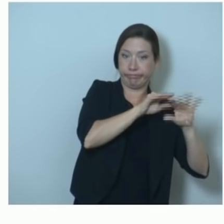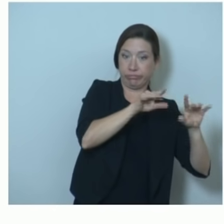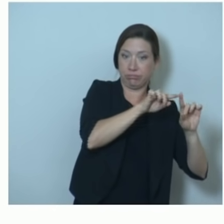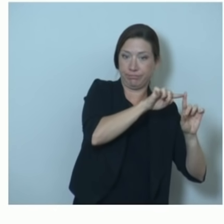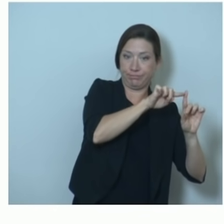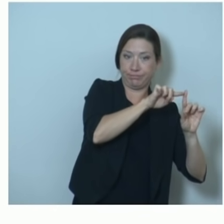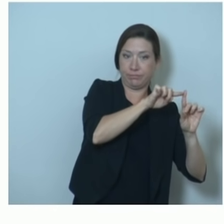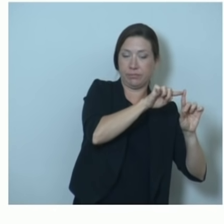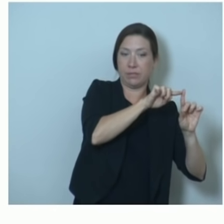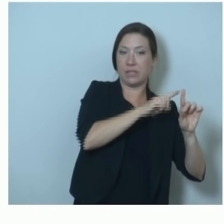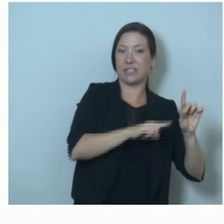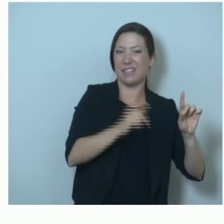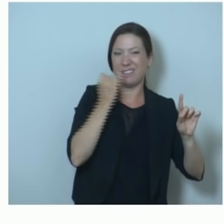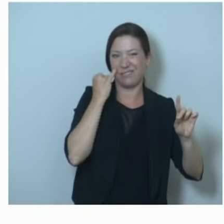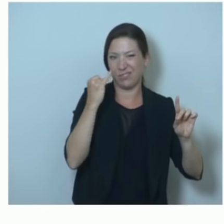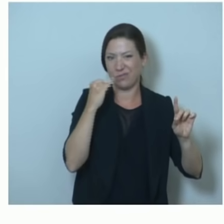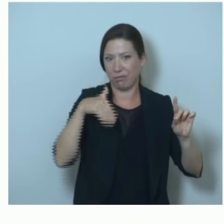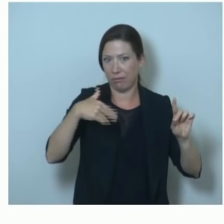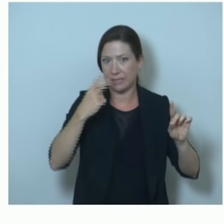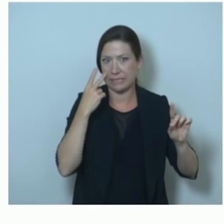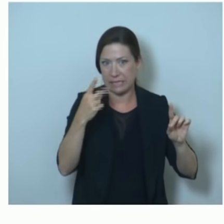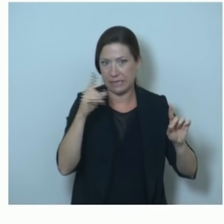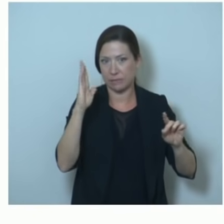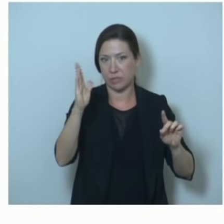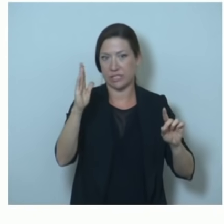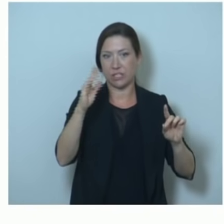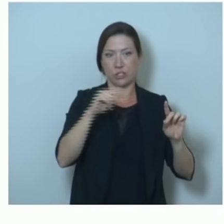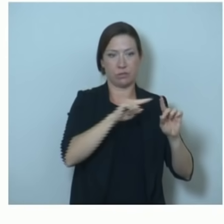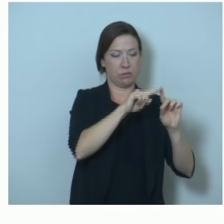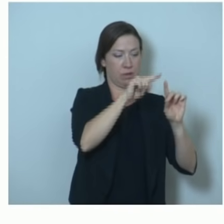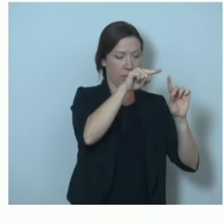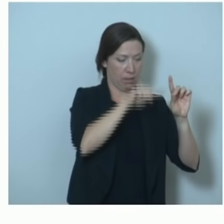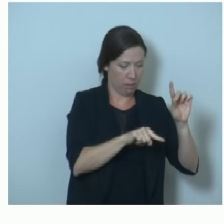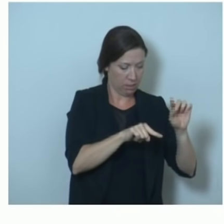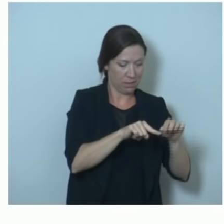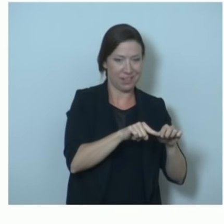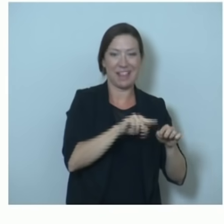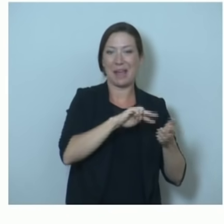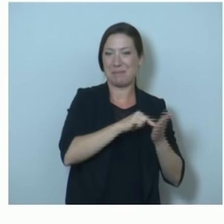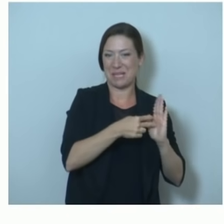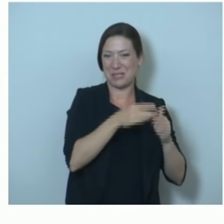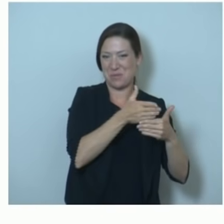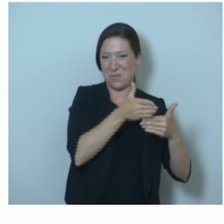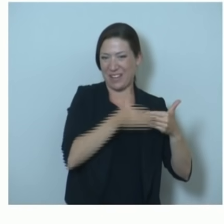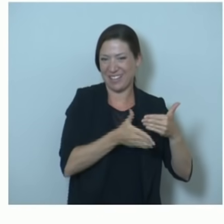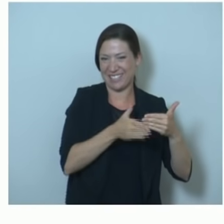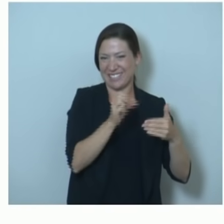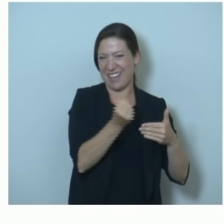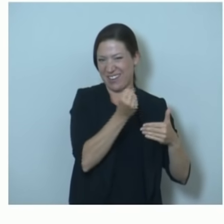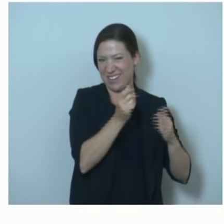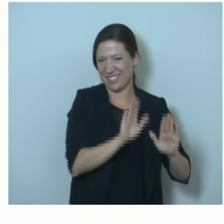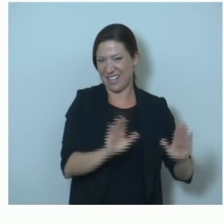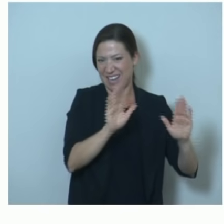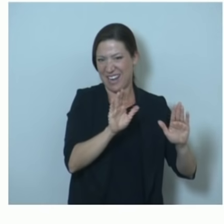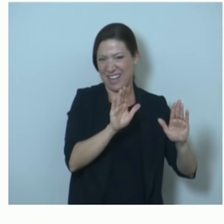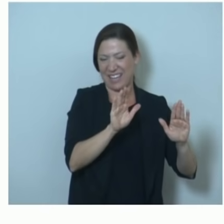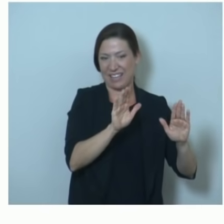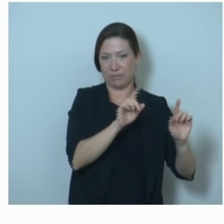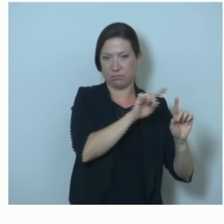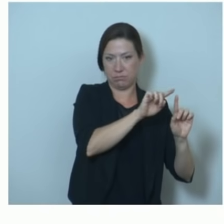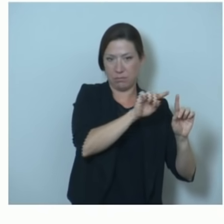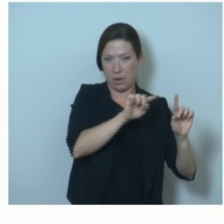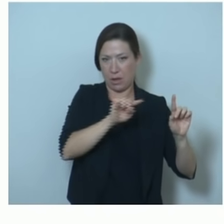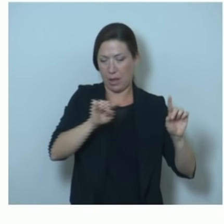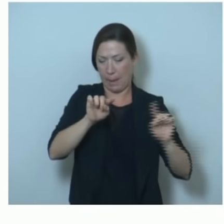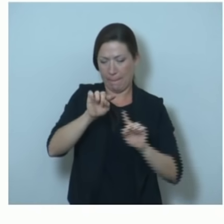low troughs between each one are Saturday and Sunday. The very, very lowest point in the green line, 2/3 of the way across, was